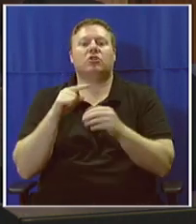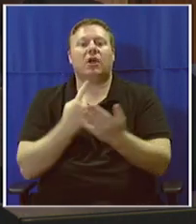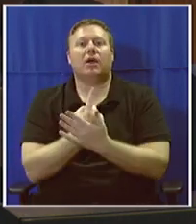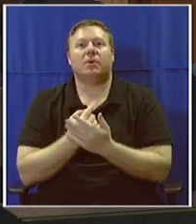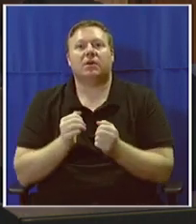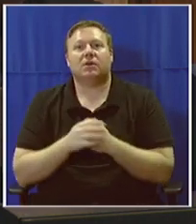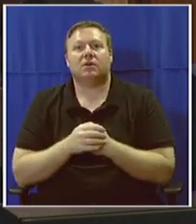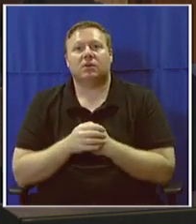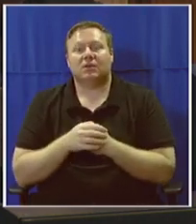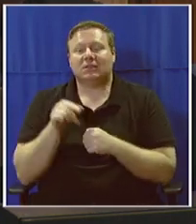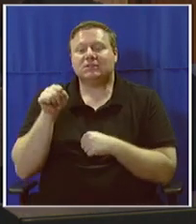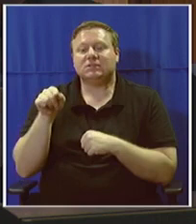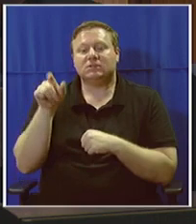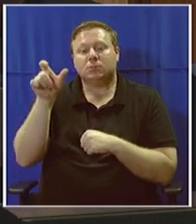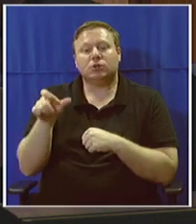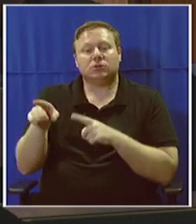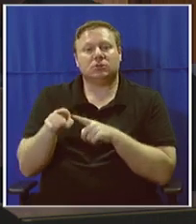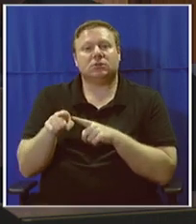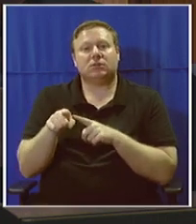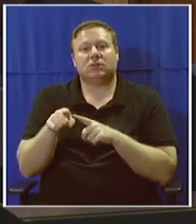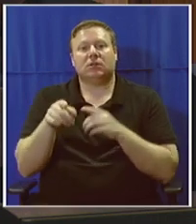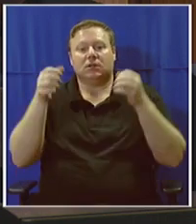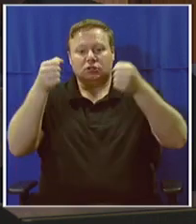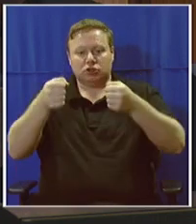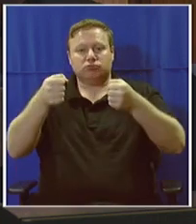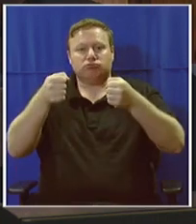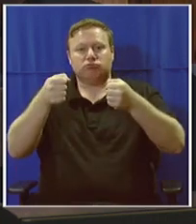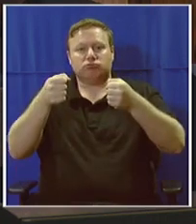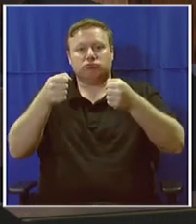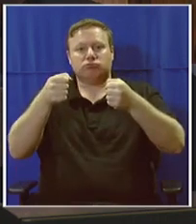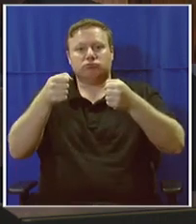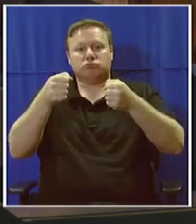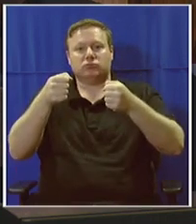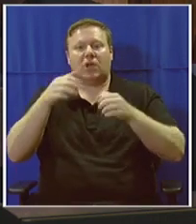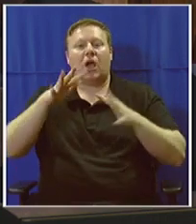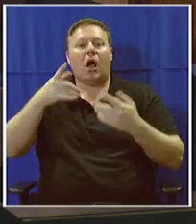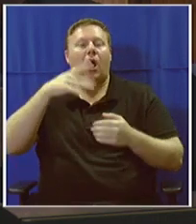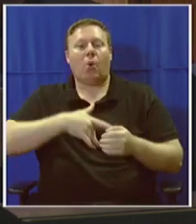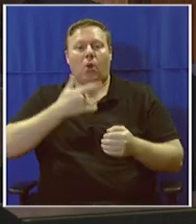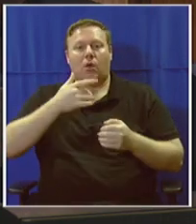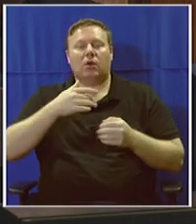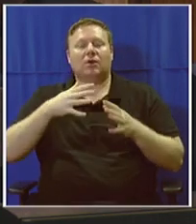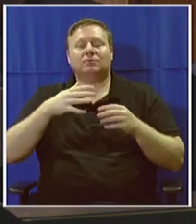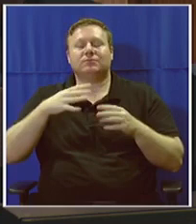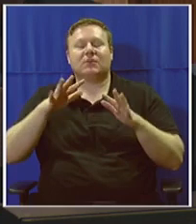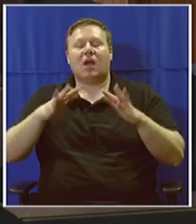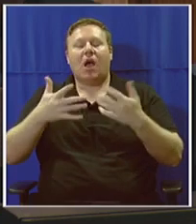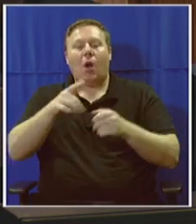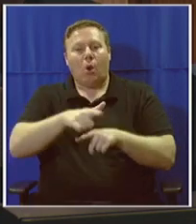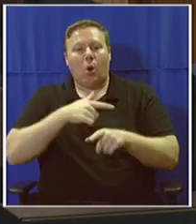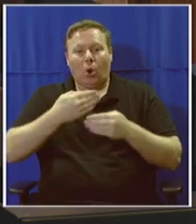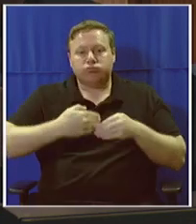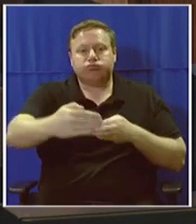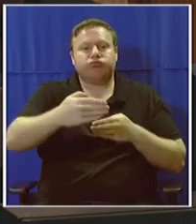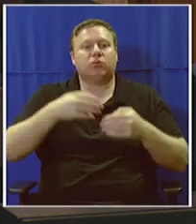was sentenced by the Gauteng High Court to life imprisonment for